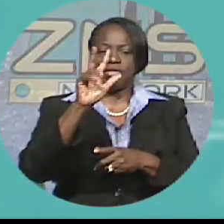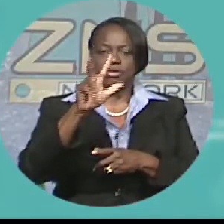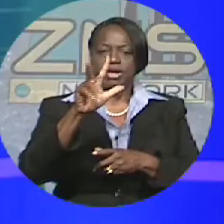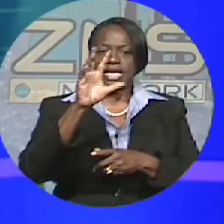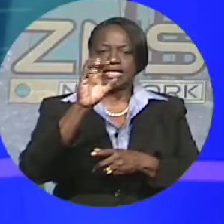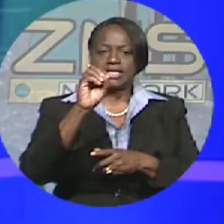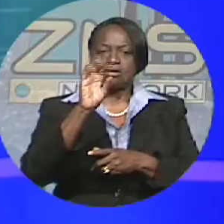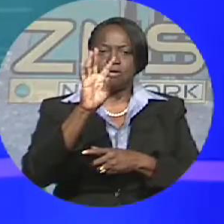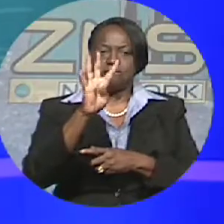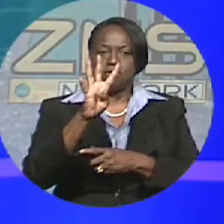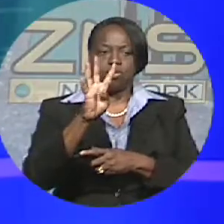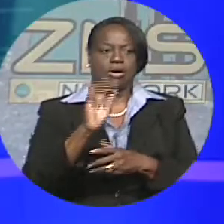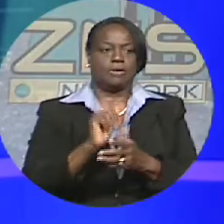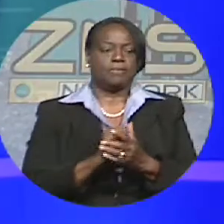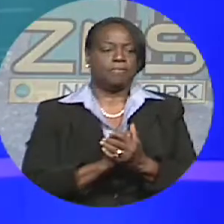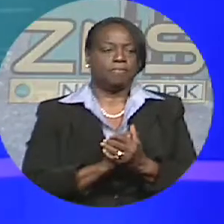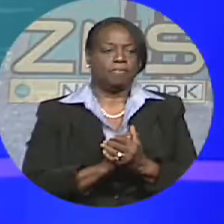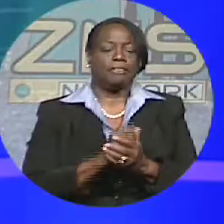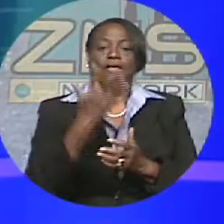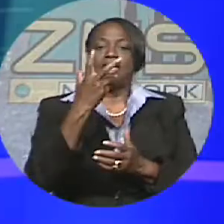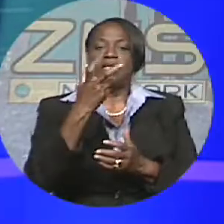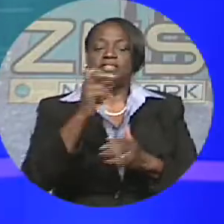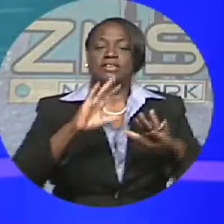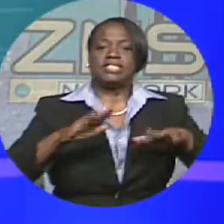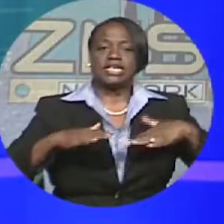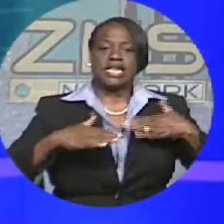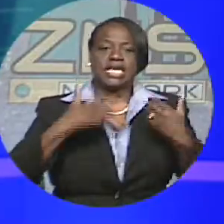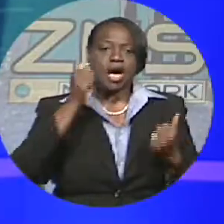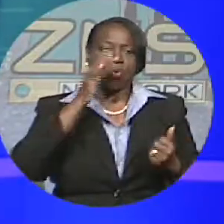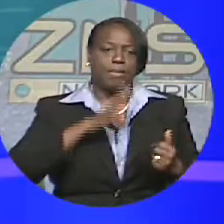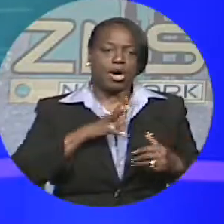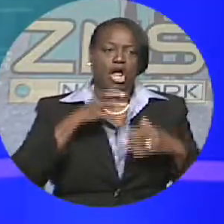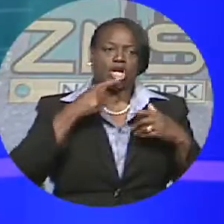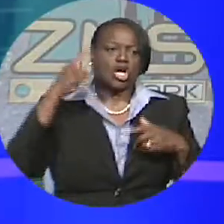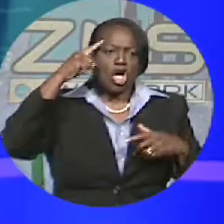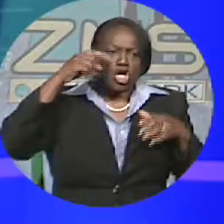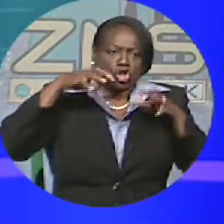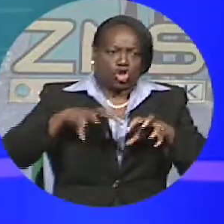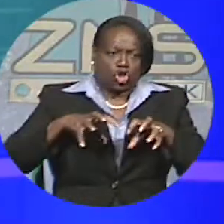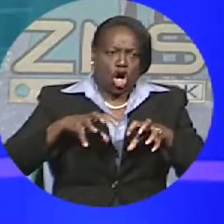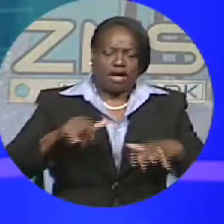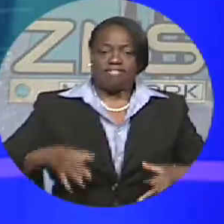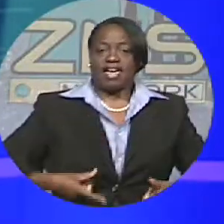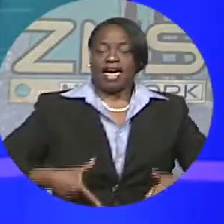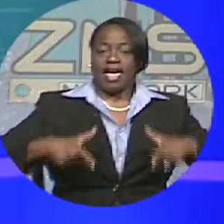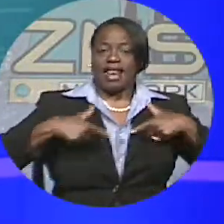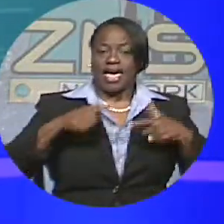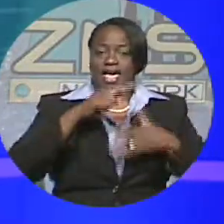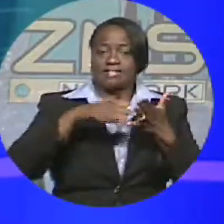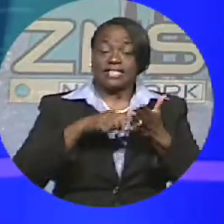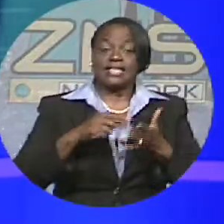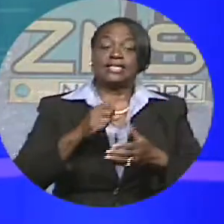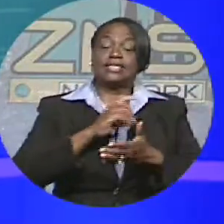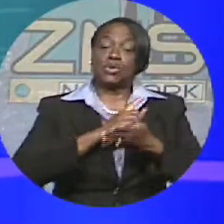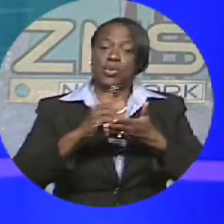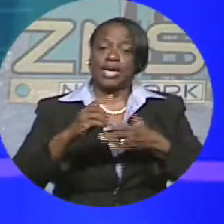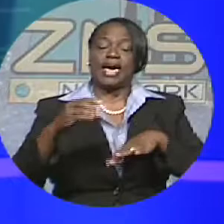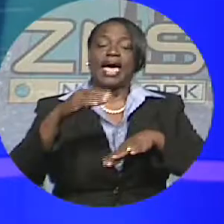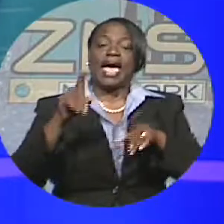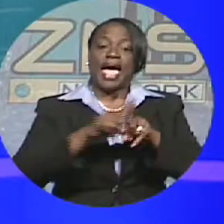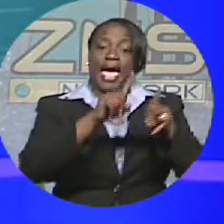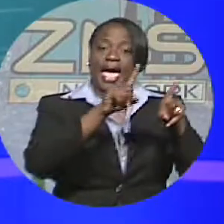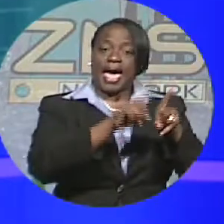364-4304. Now, 13 young women got a shock of their lives this week as the Ministry of National Security